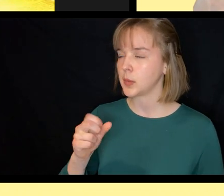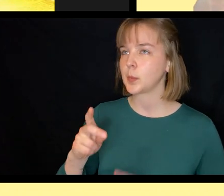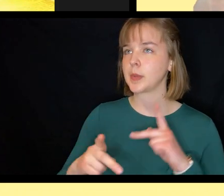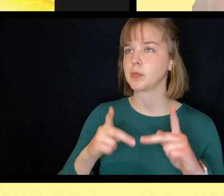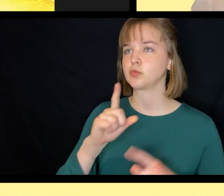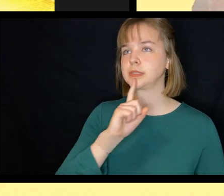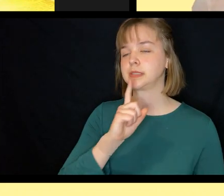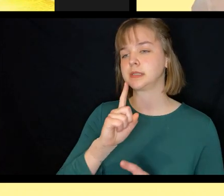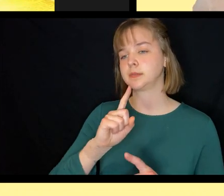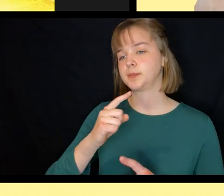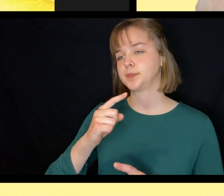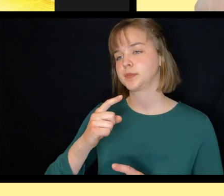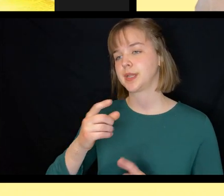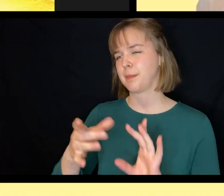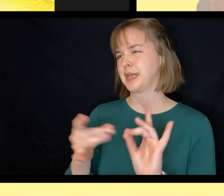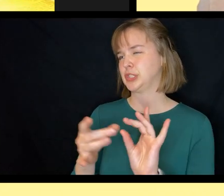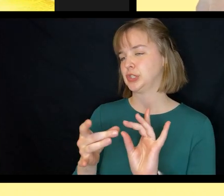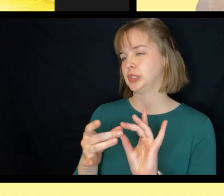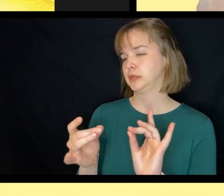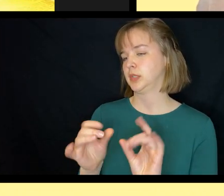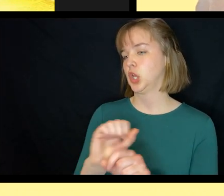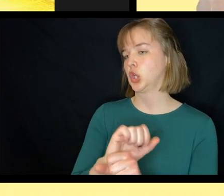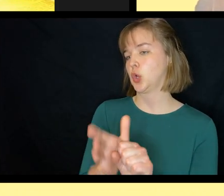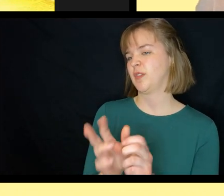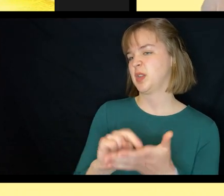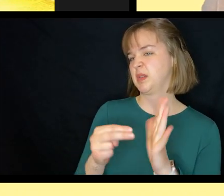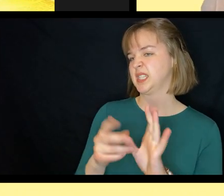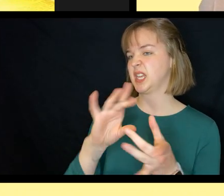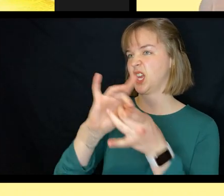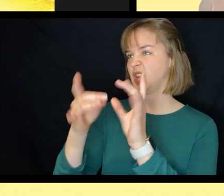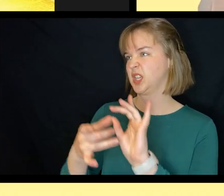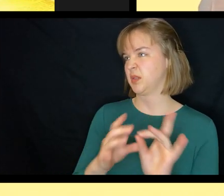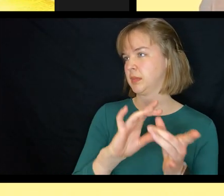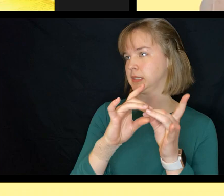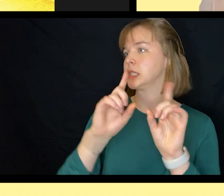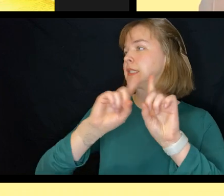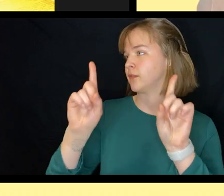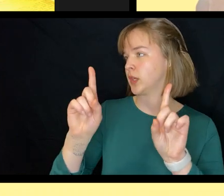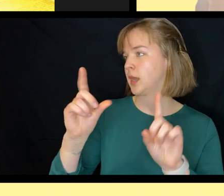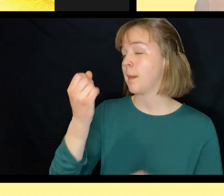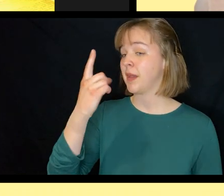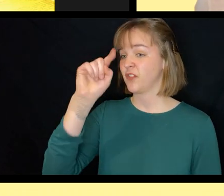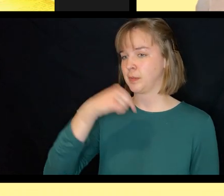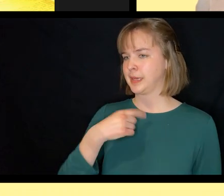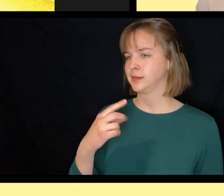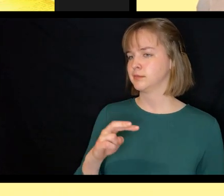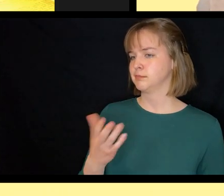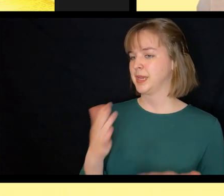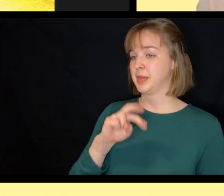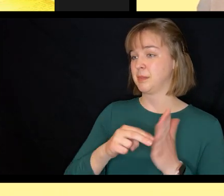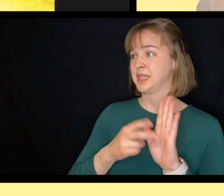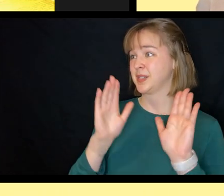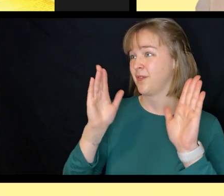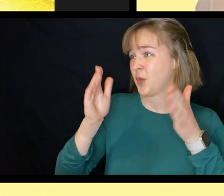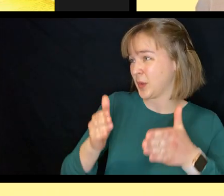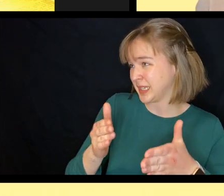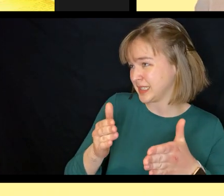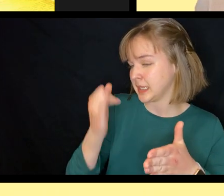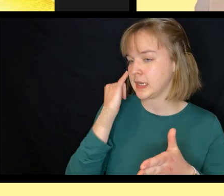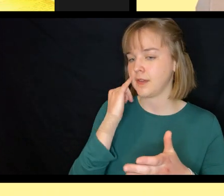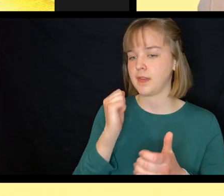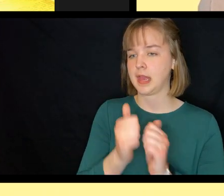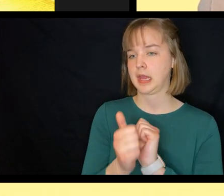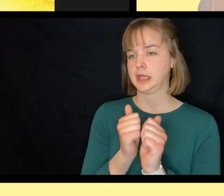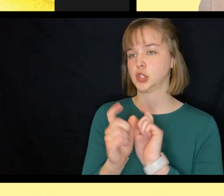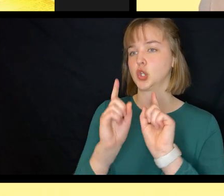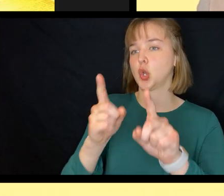bunch of different people saying like, oh, it'll probably be a little different this year, but I feel like it's more it's going to be more focused, I think, right? Like athletes, they go there,